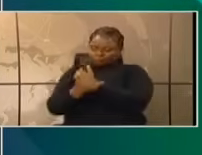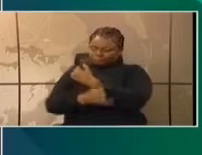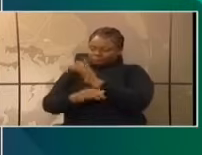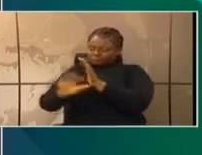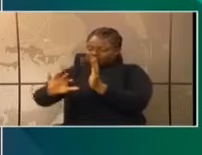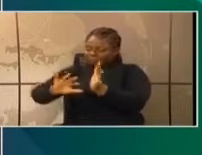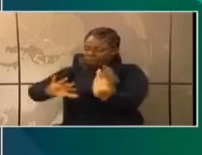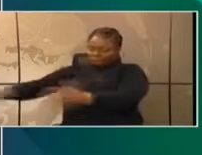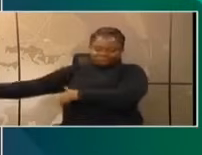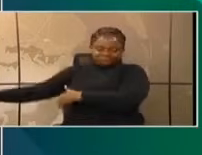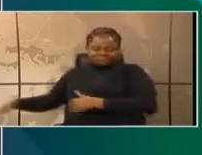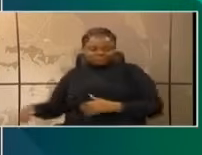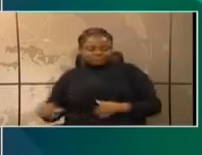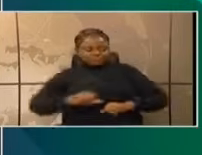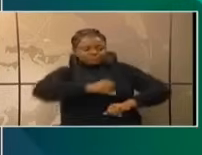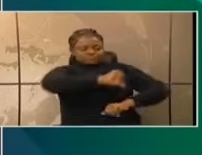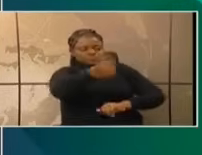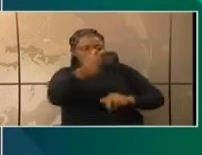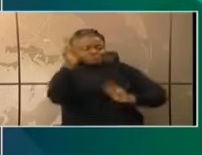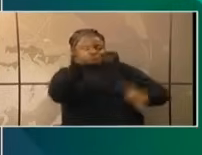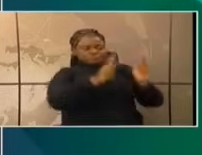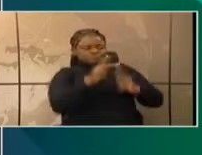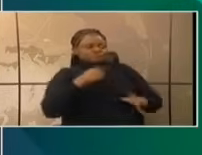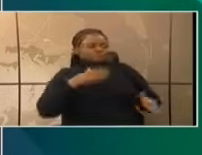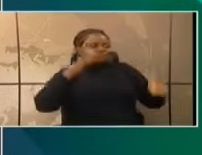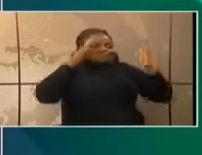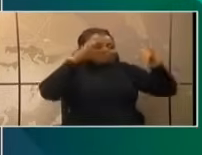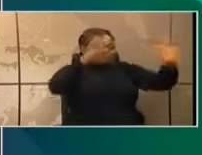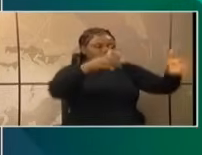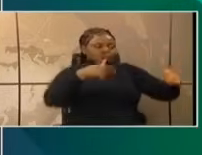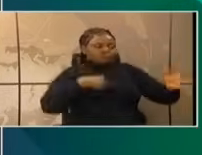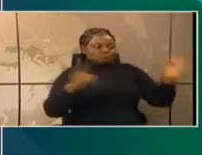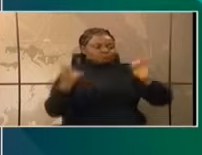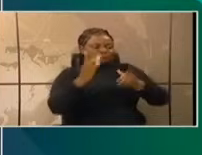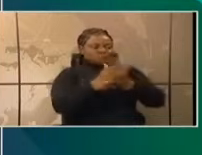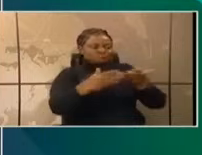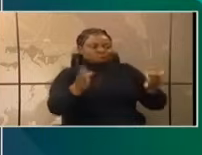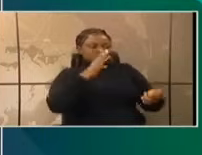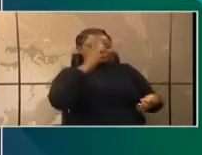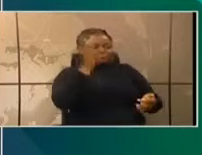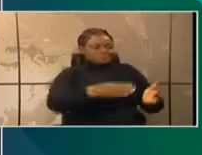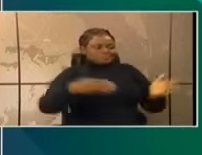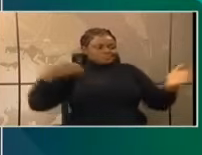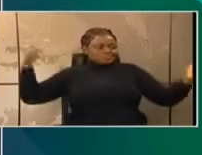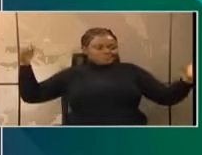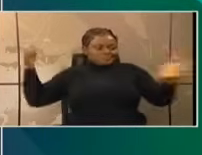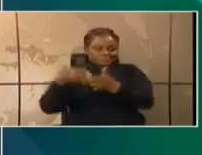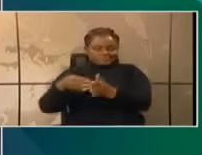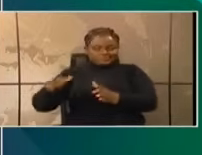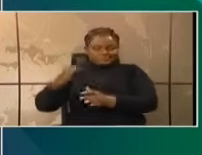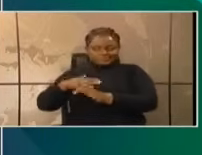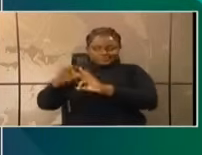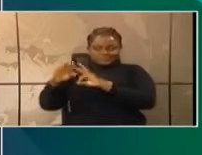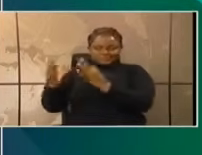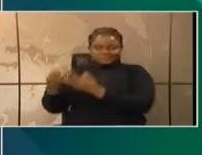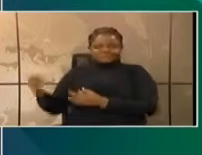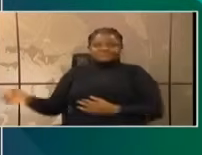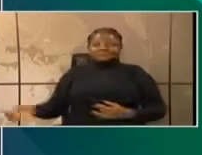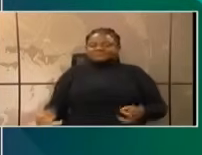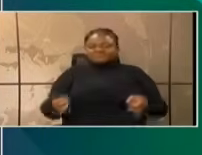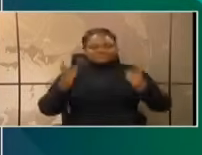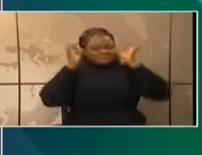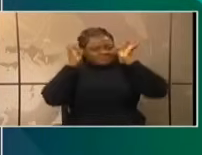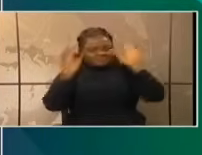dom kuma bi achi ojai aye bibia enye etia wo manfo kufo ne ka kire